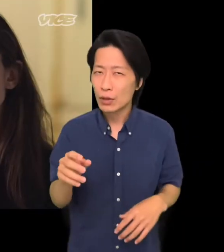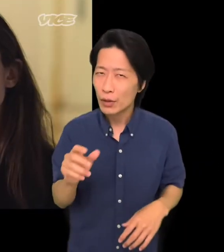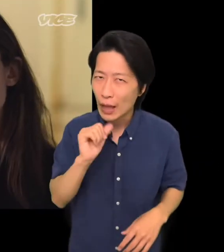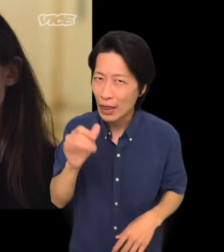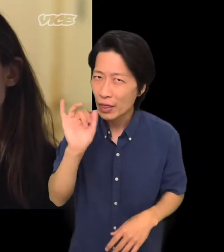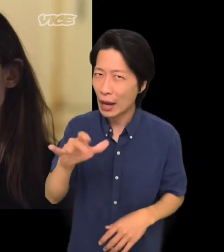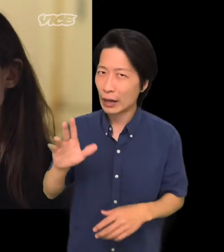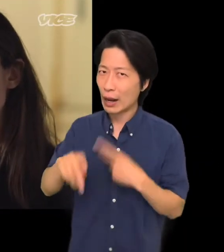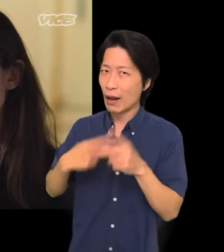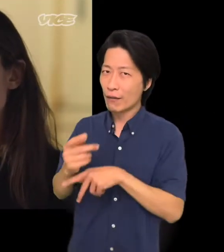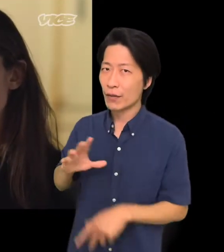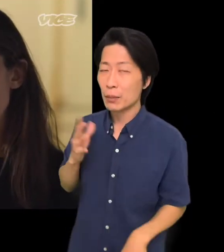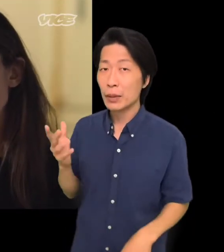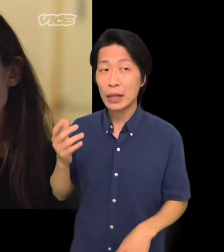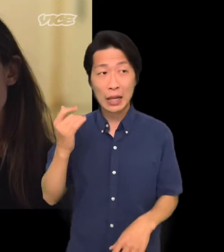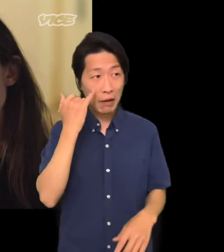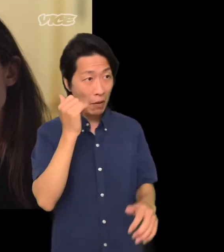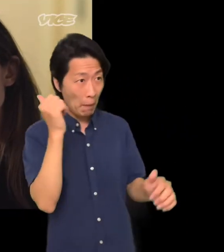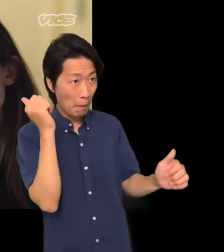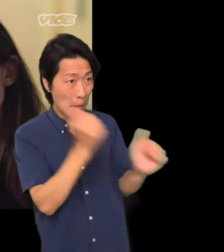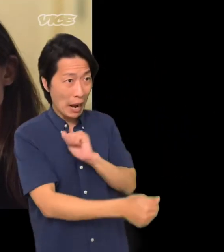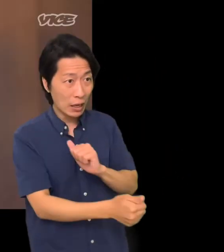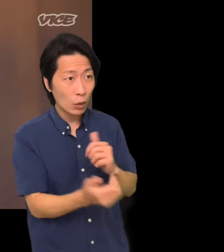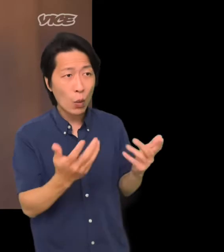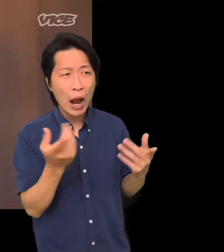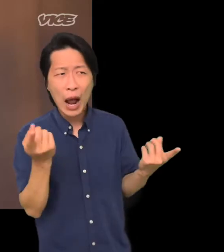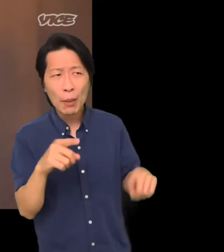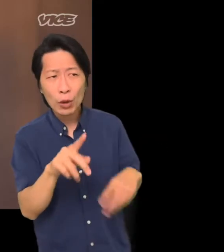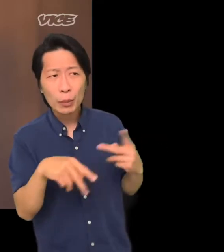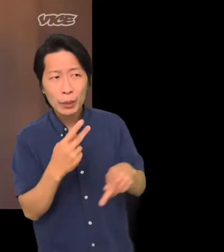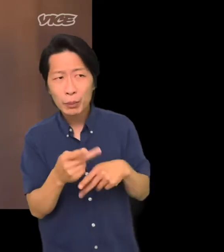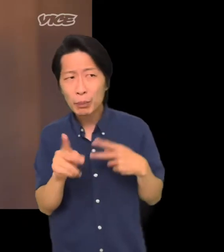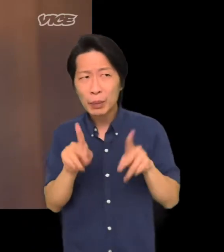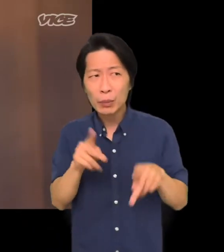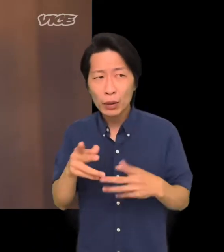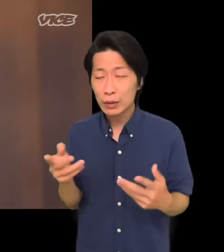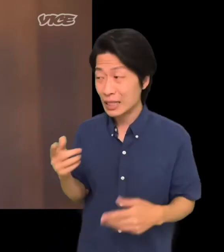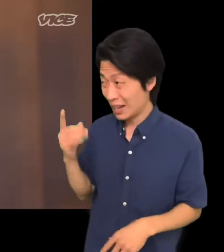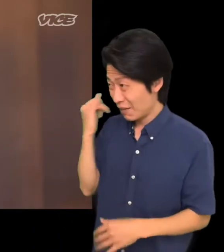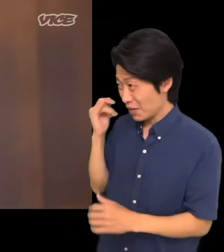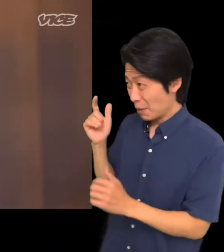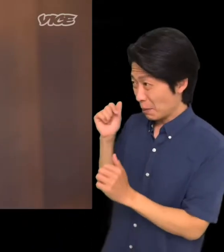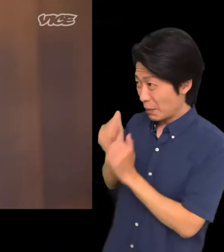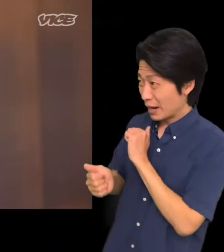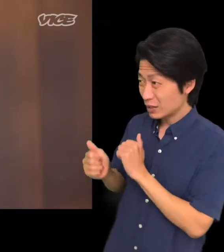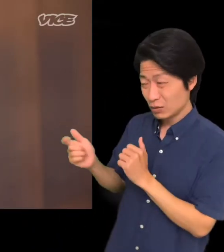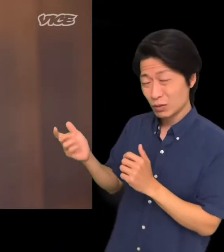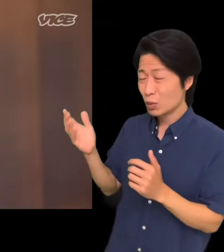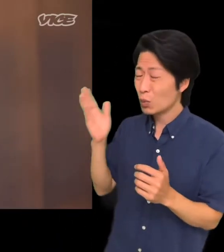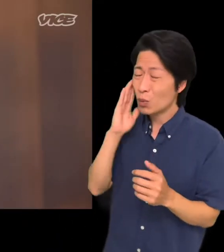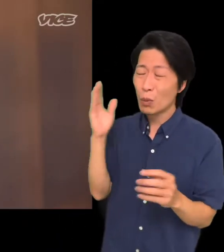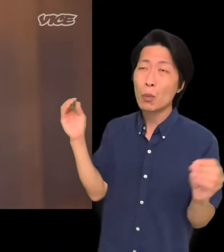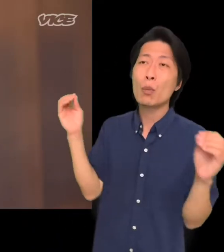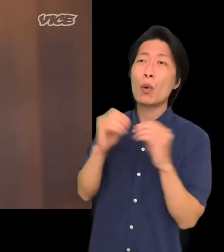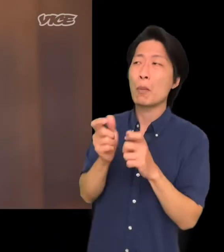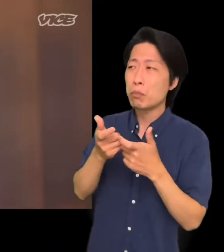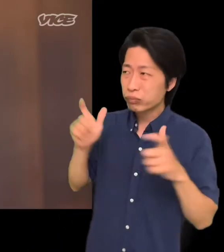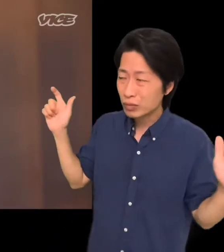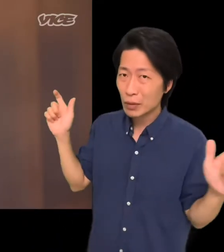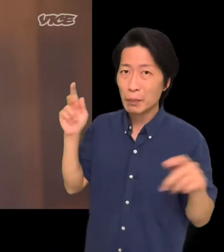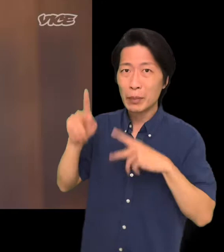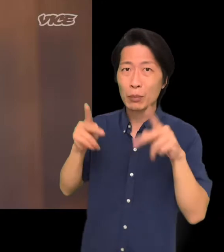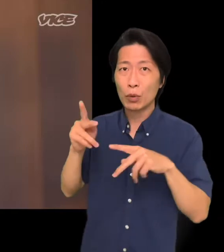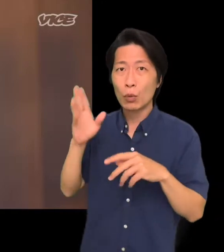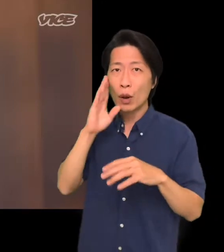If it does pass, what happens to those people? If it does pass, I think that it's going to result in a greater number of